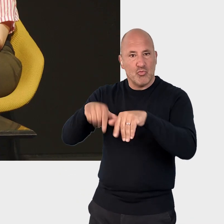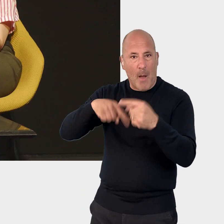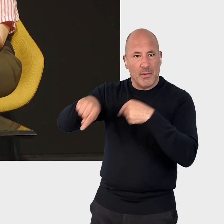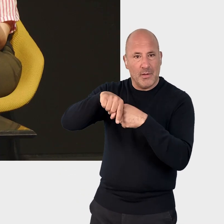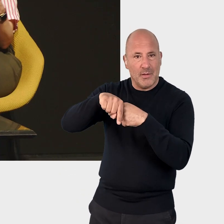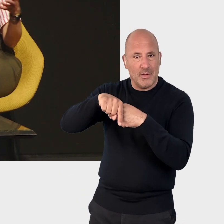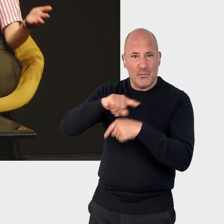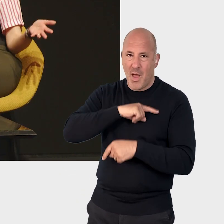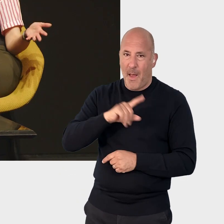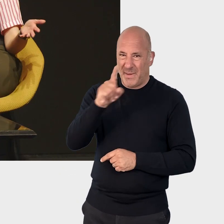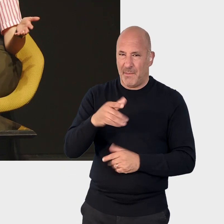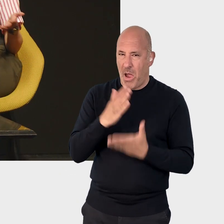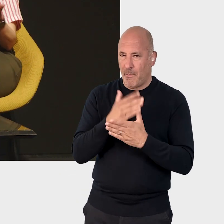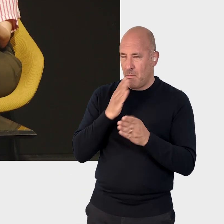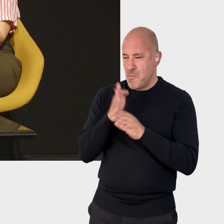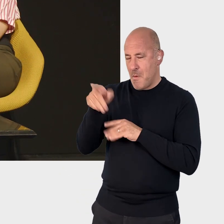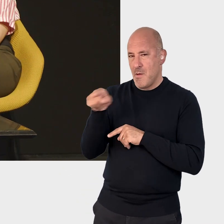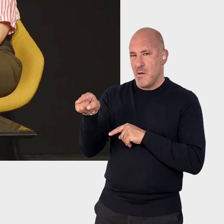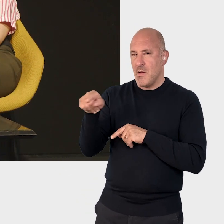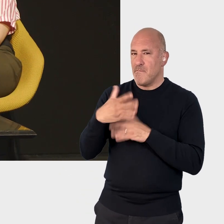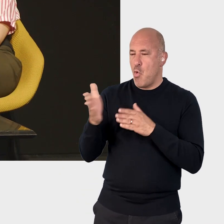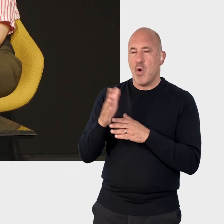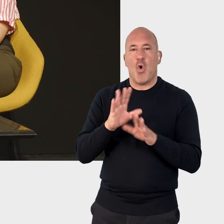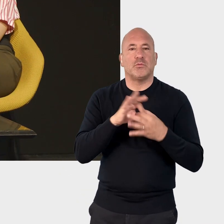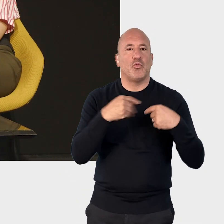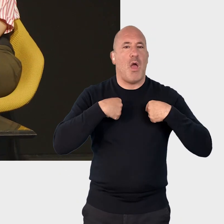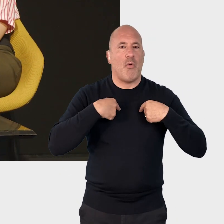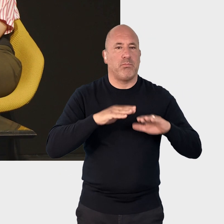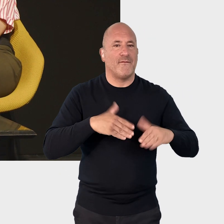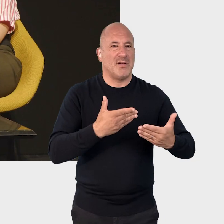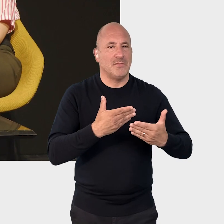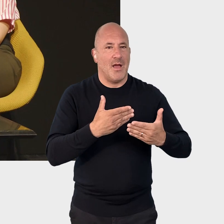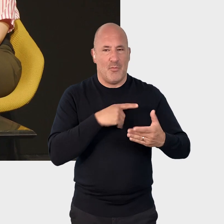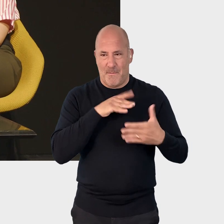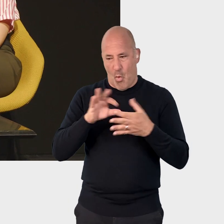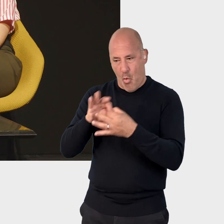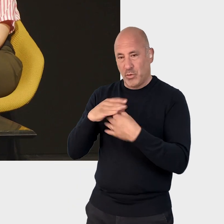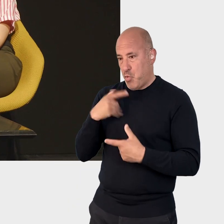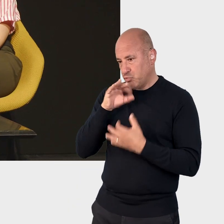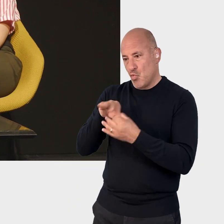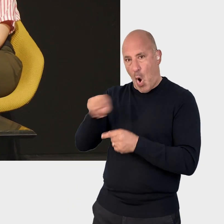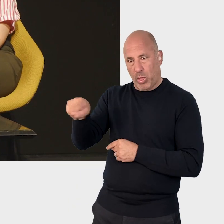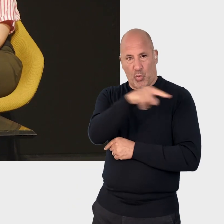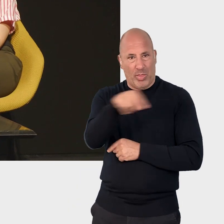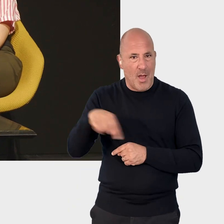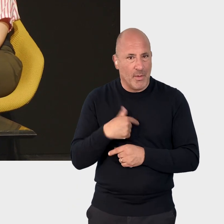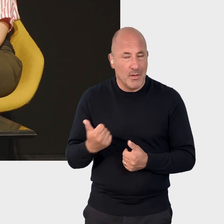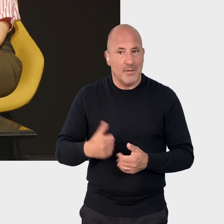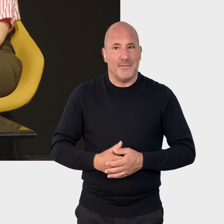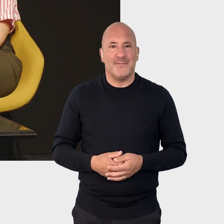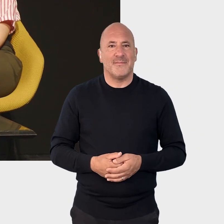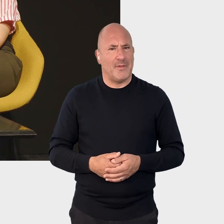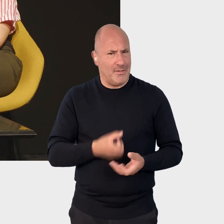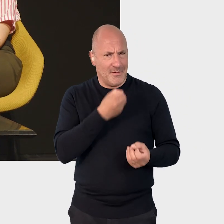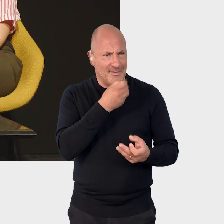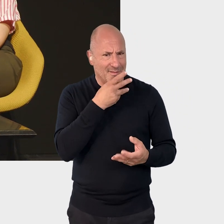alongside you in this setting, because we feel that people are more likely to go into that space and engage with us and you